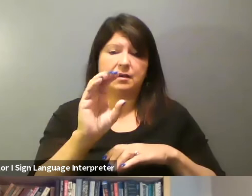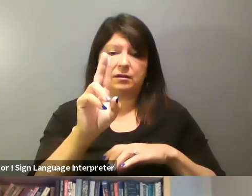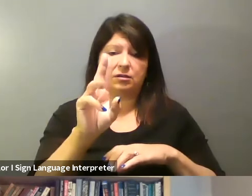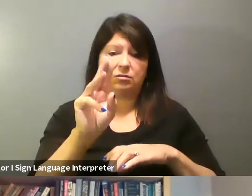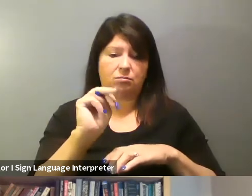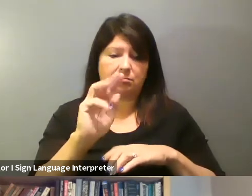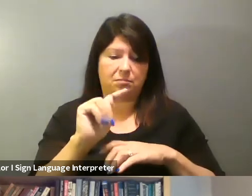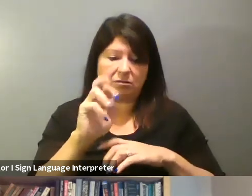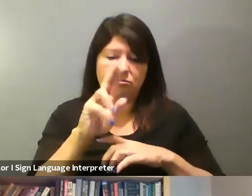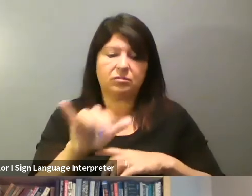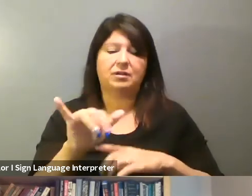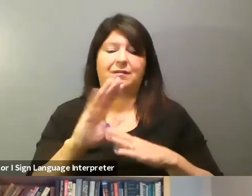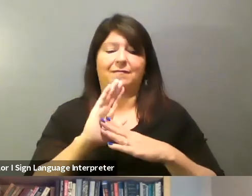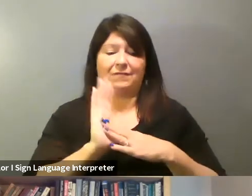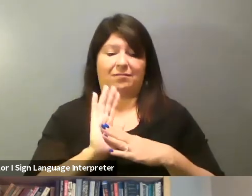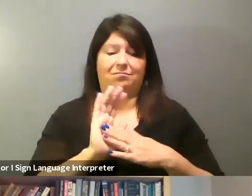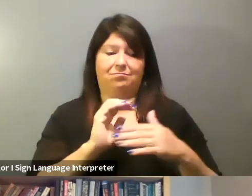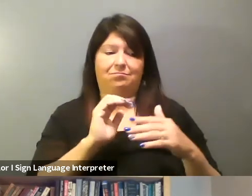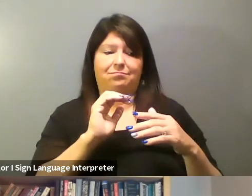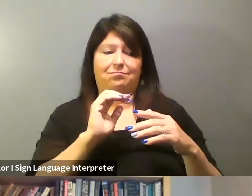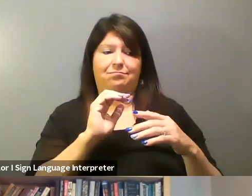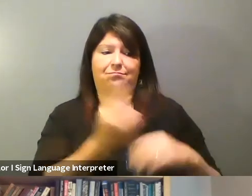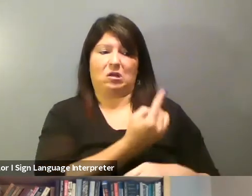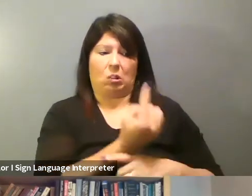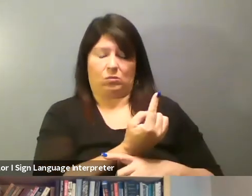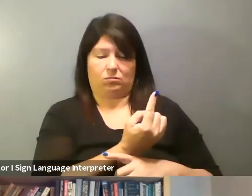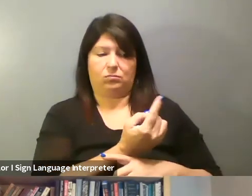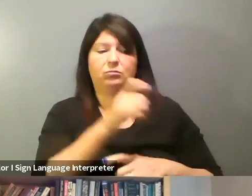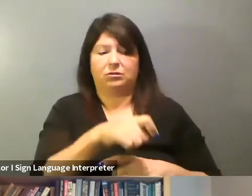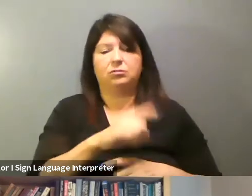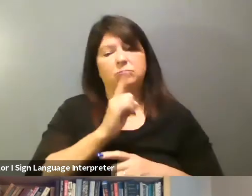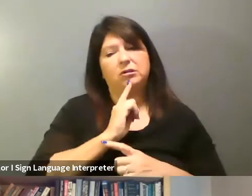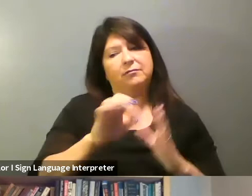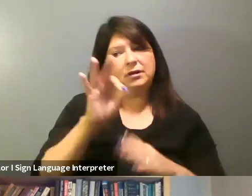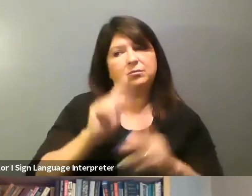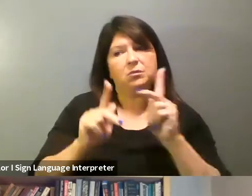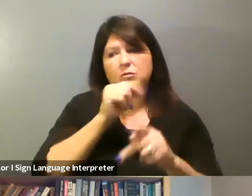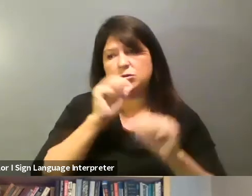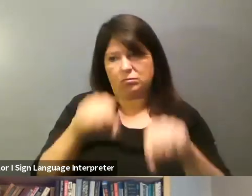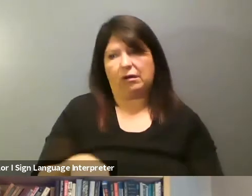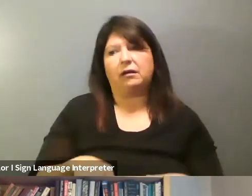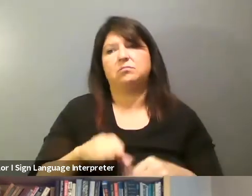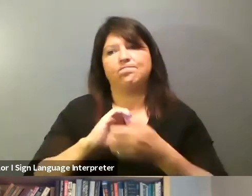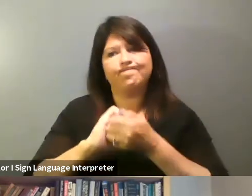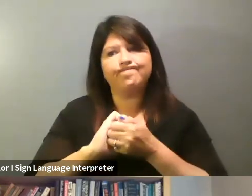find some good people to collaborate with. Okay,